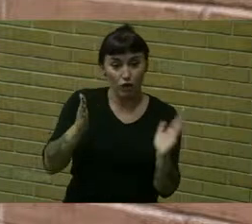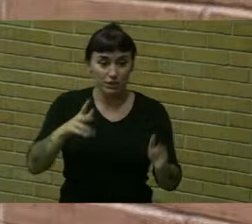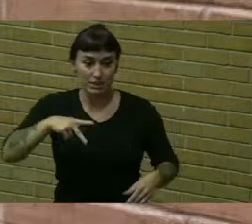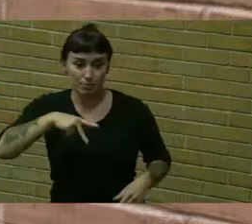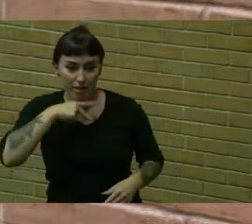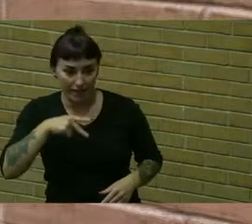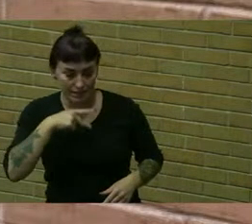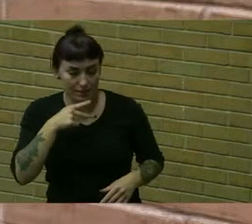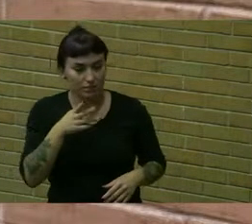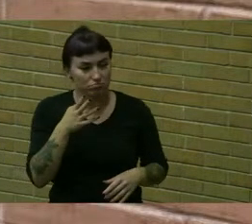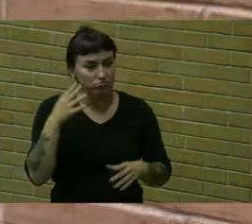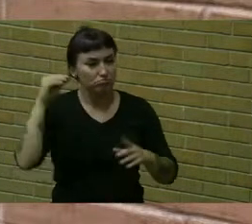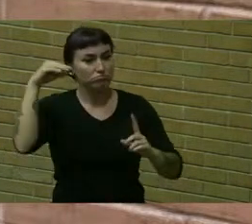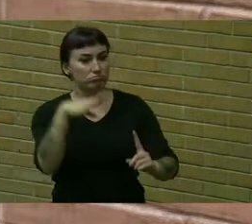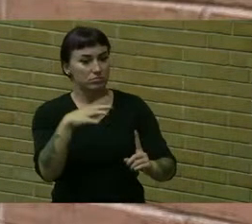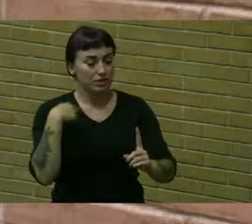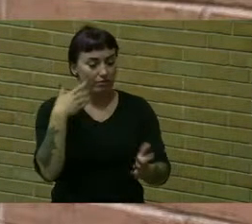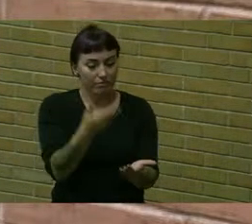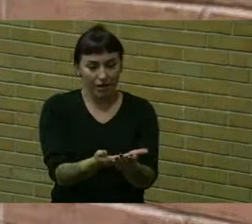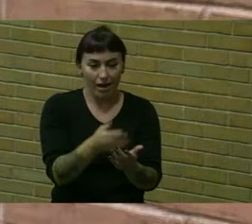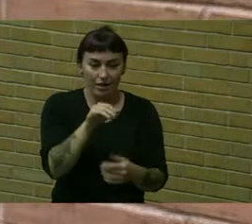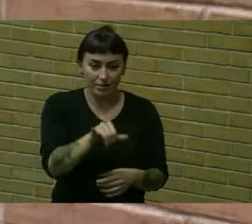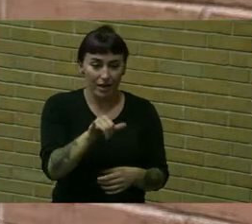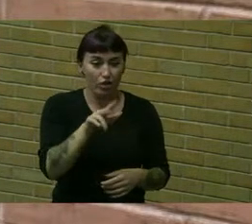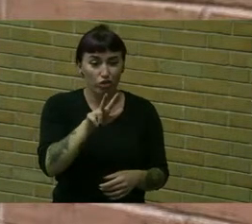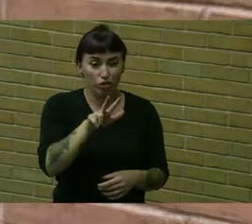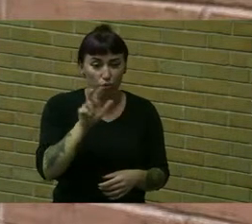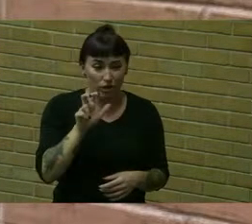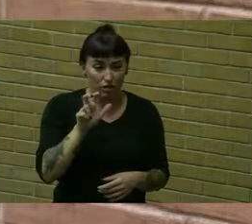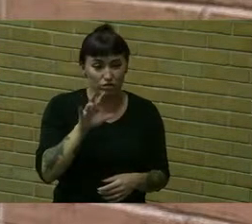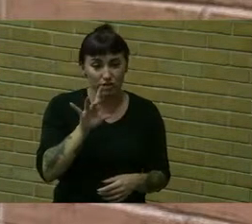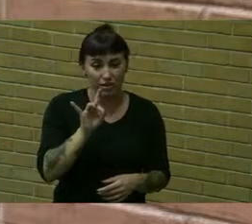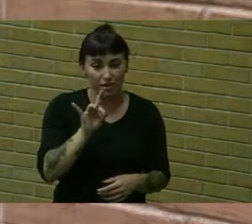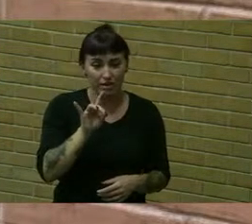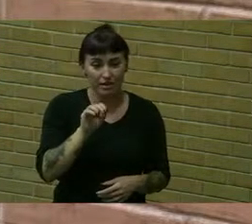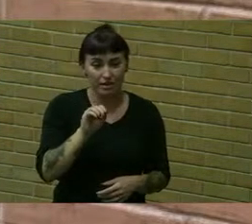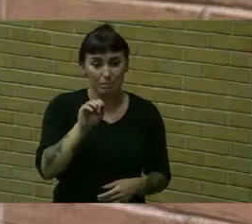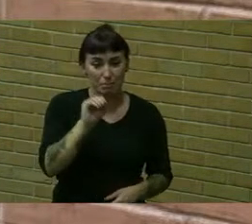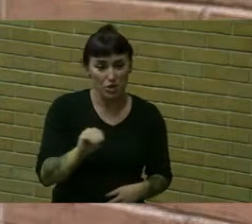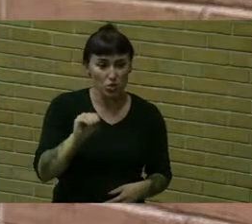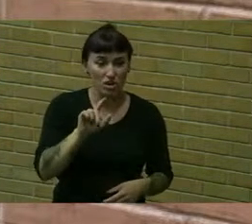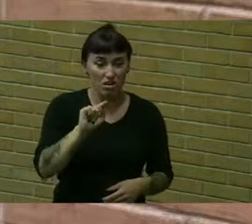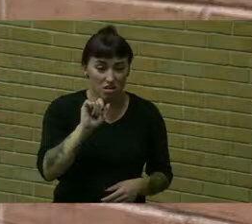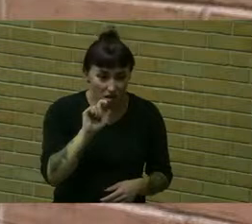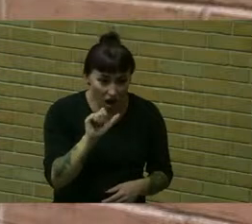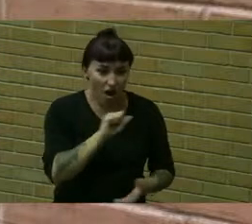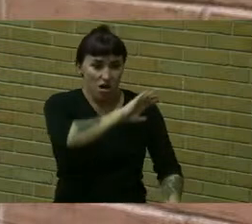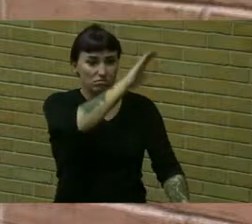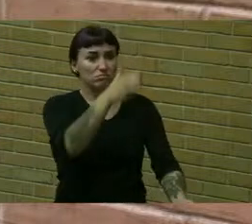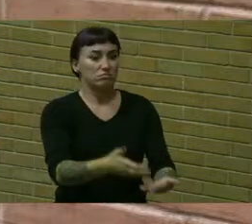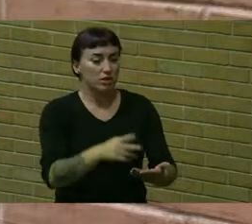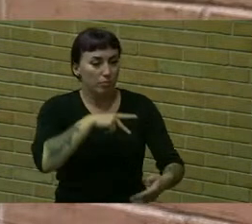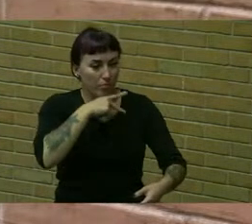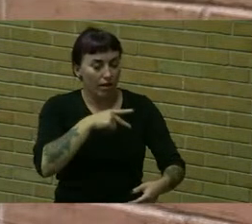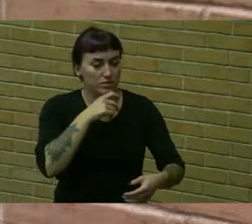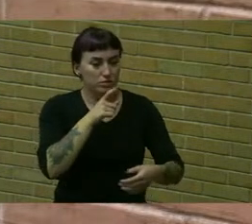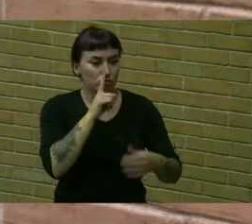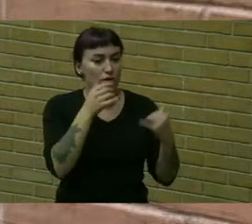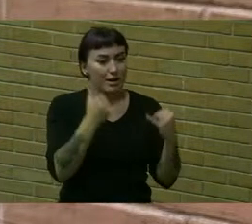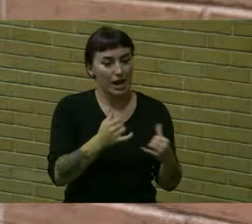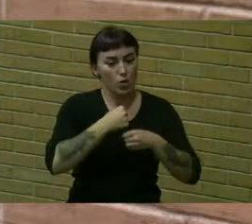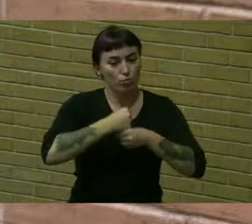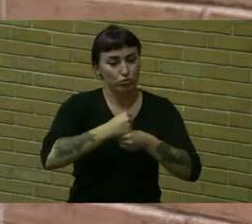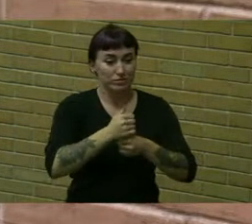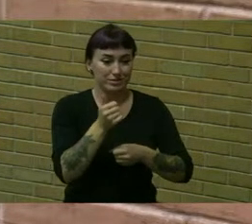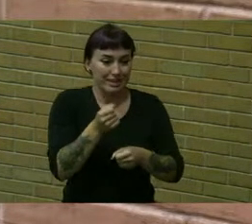plastics, highlighting the fact that 380 million tons of plastic are now